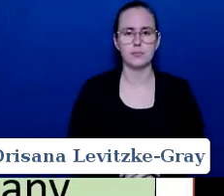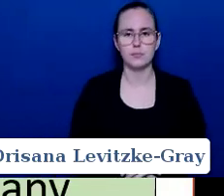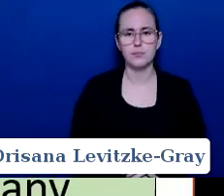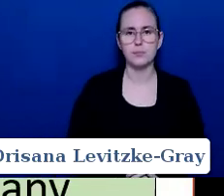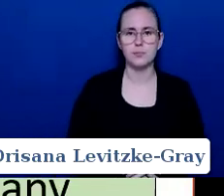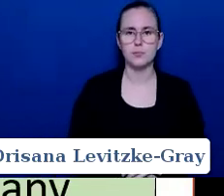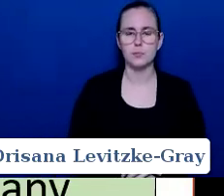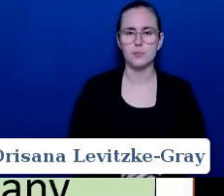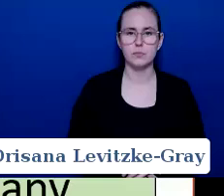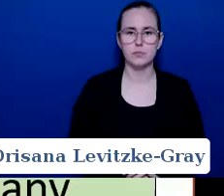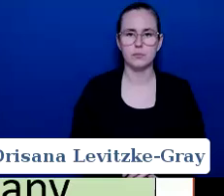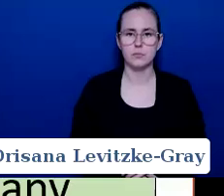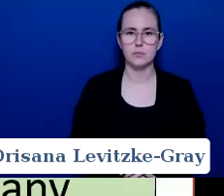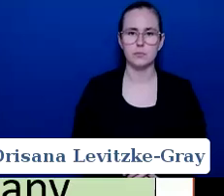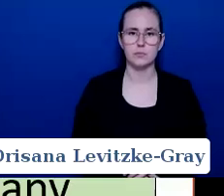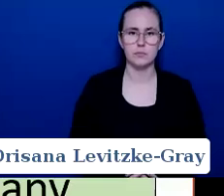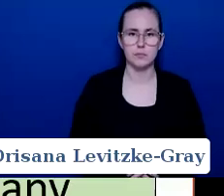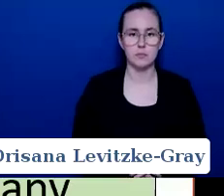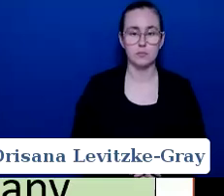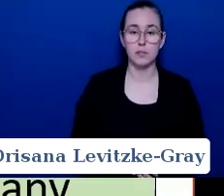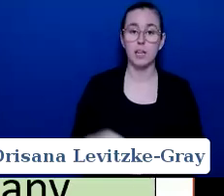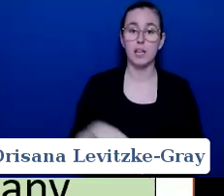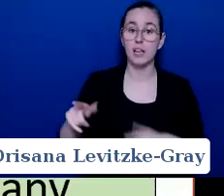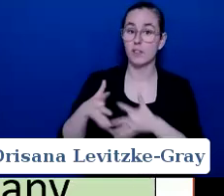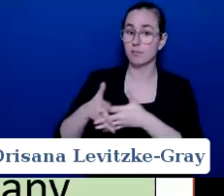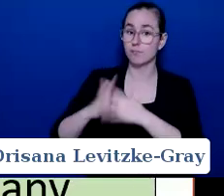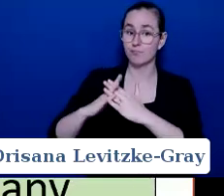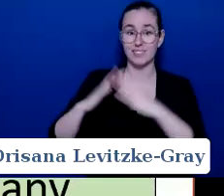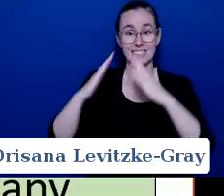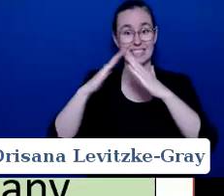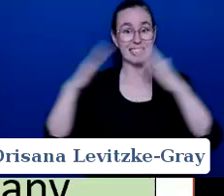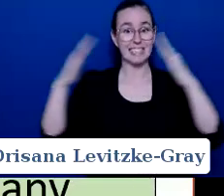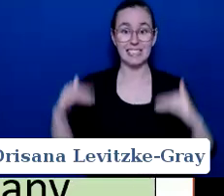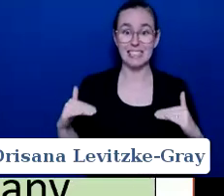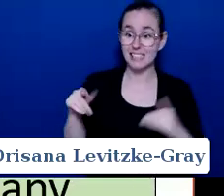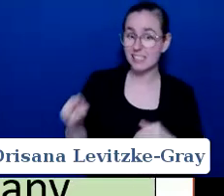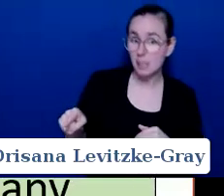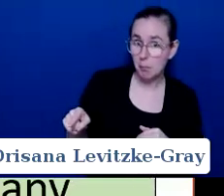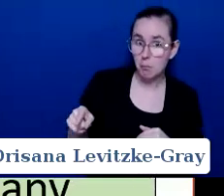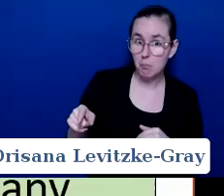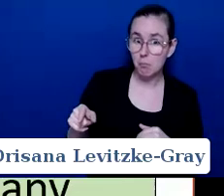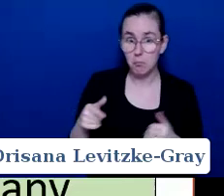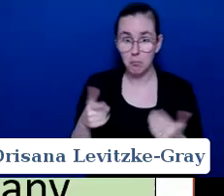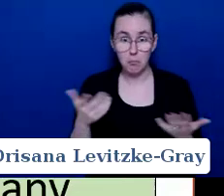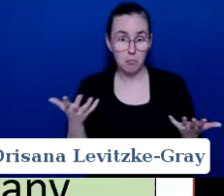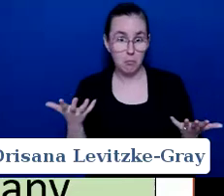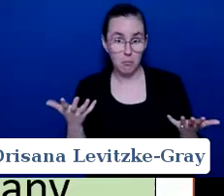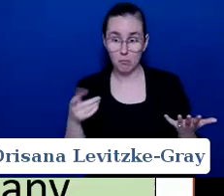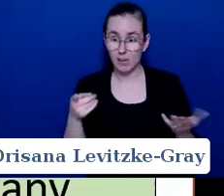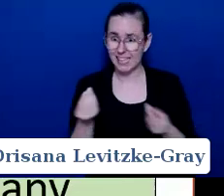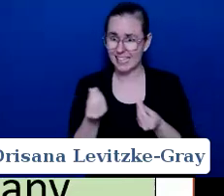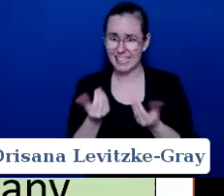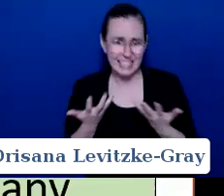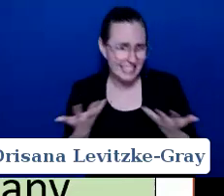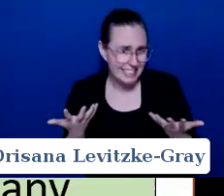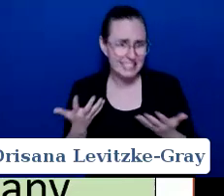a system. Is it because we feel that not enough people have access to the support they need, or we don't get the right information